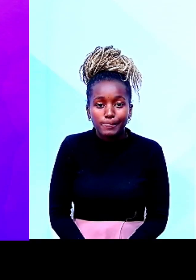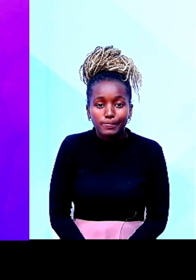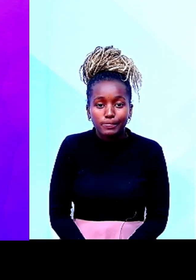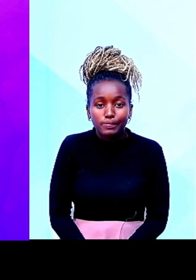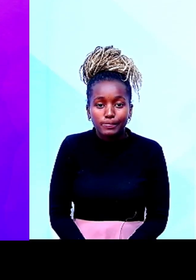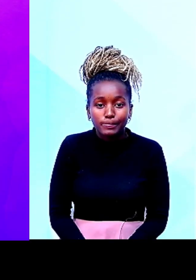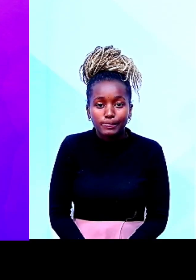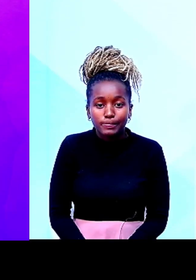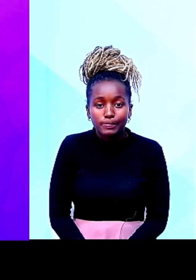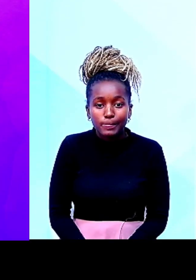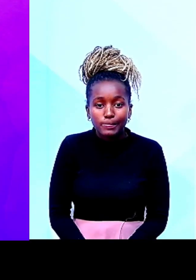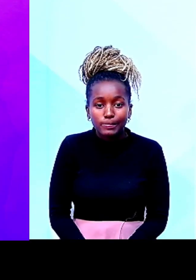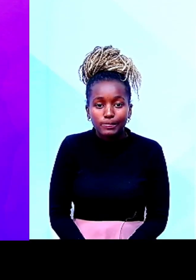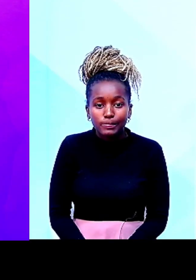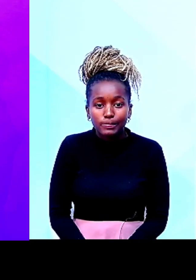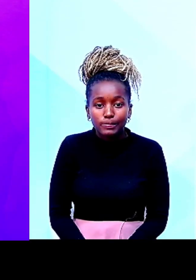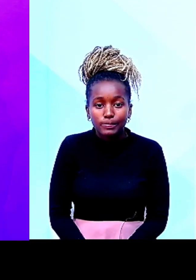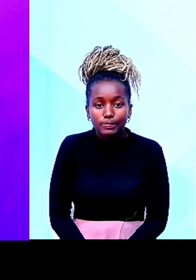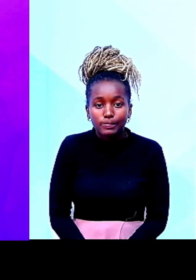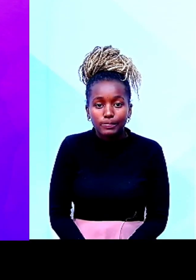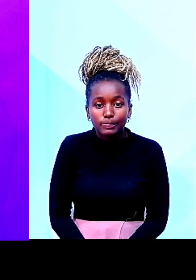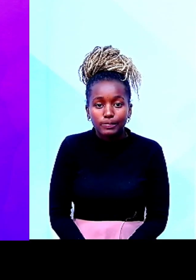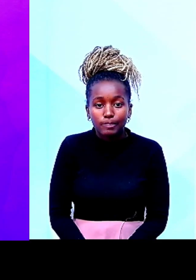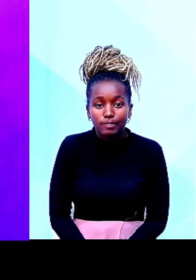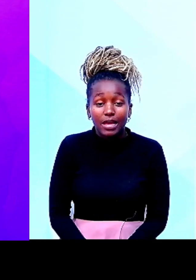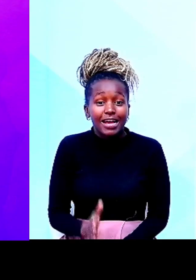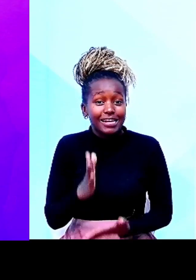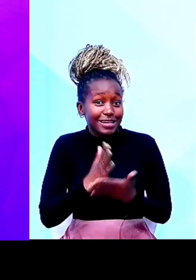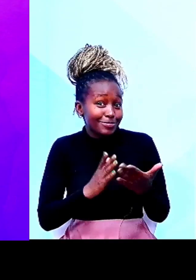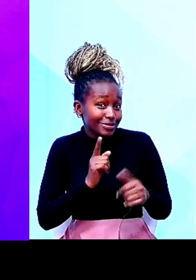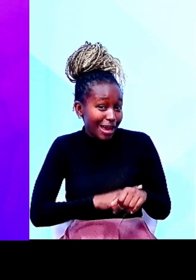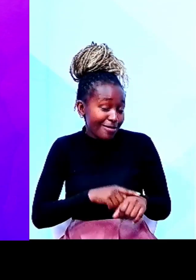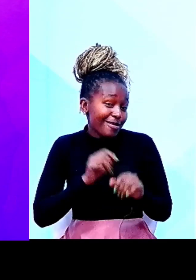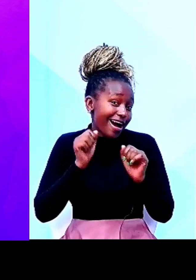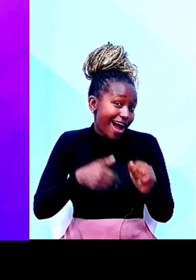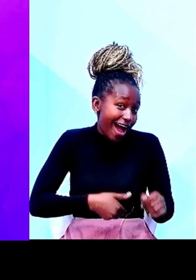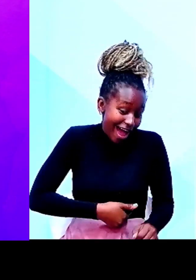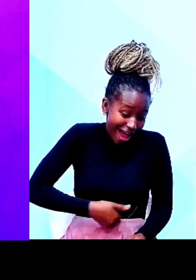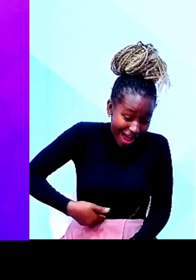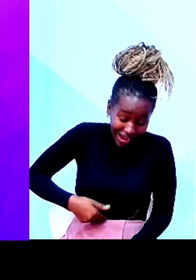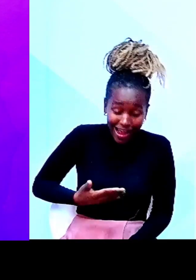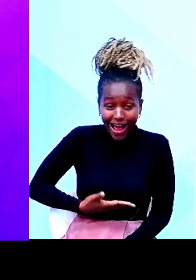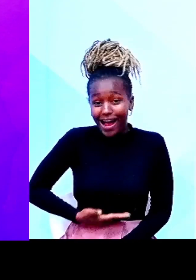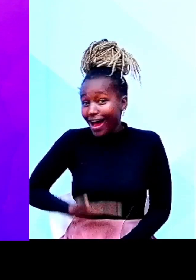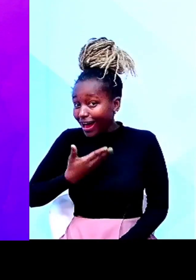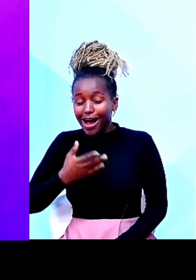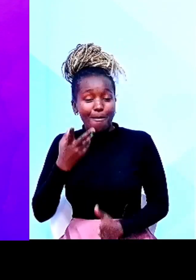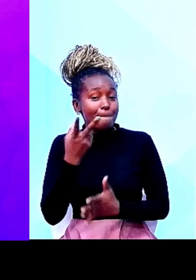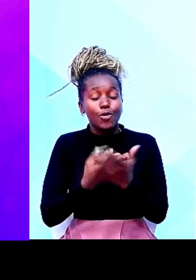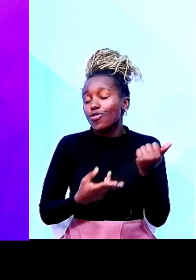there's anger with A and anger with H.